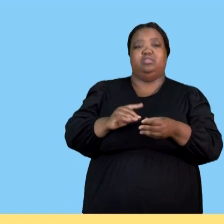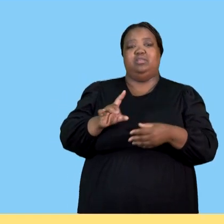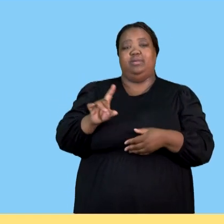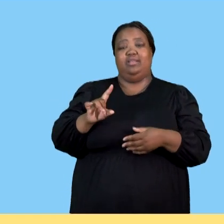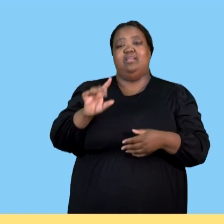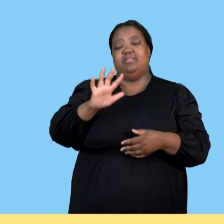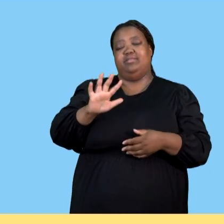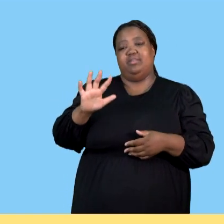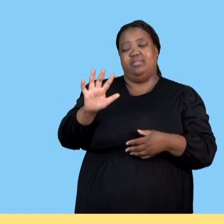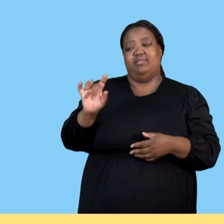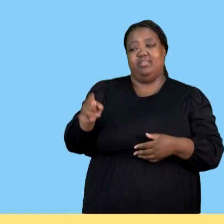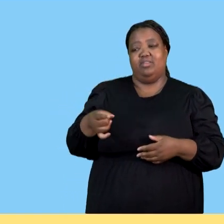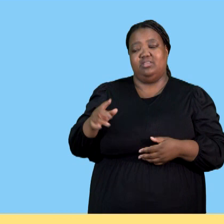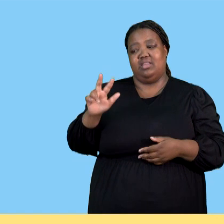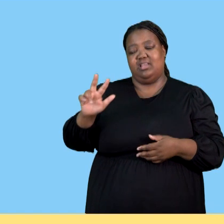payments are